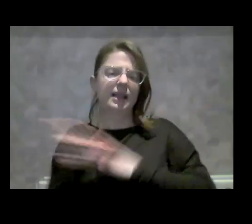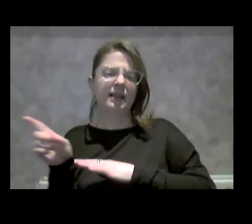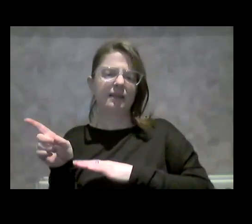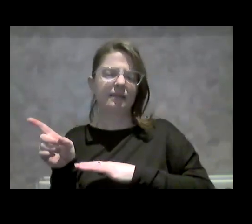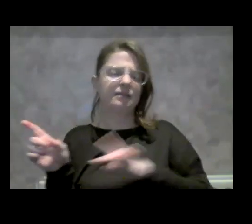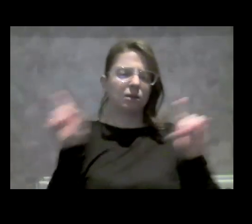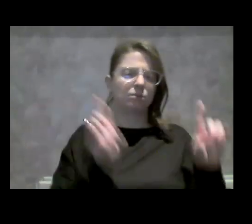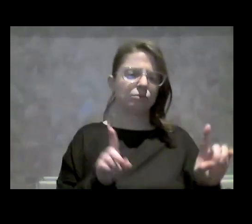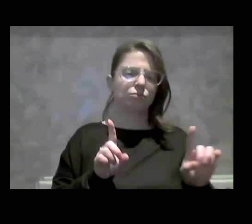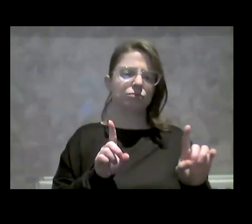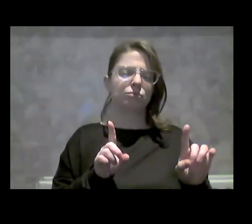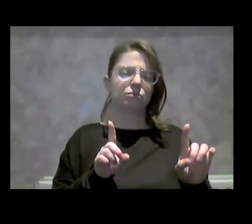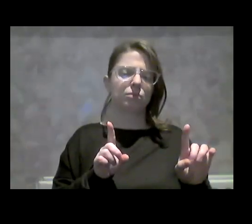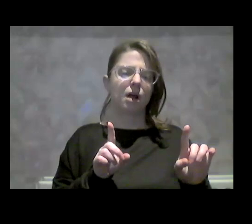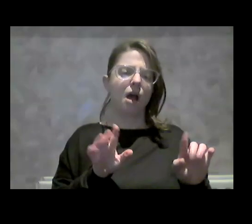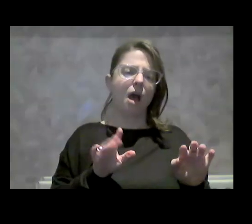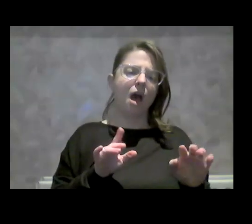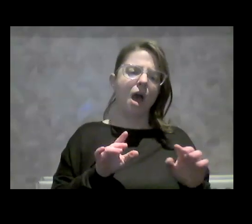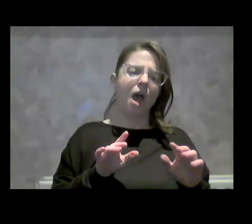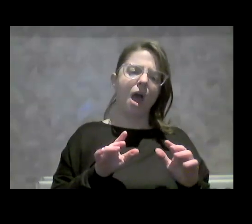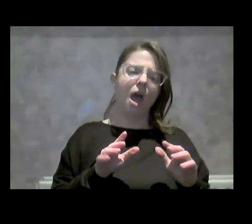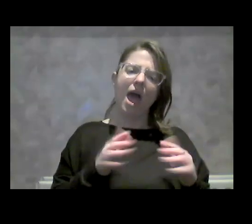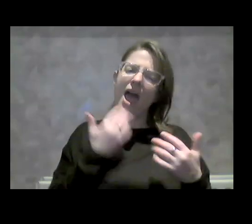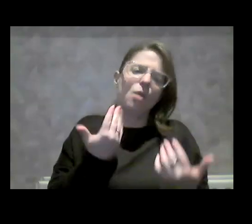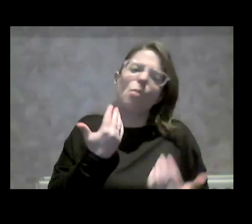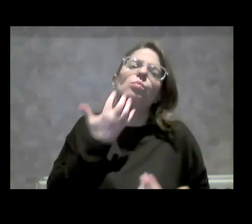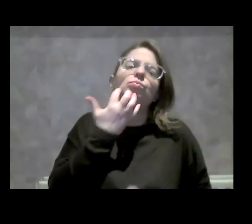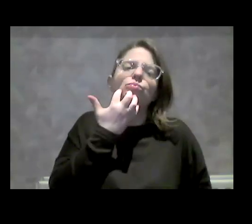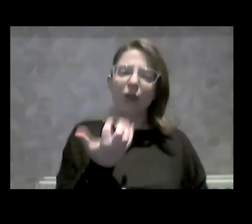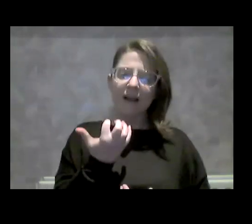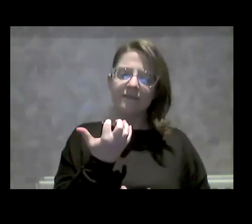Oh, I don't know if it is brave, but I